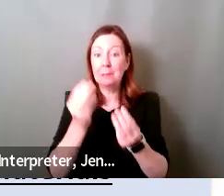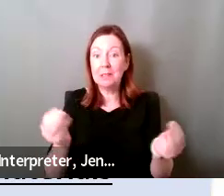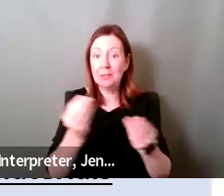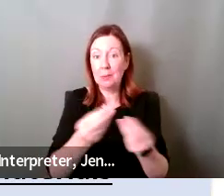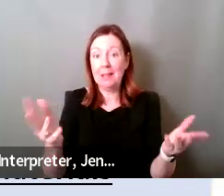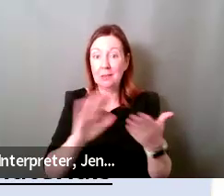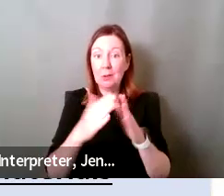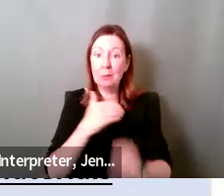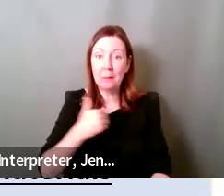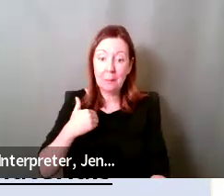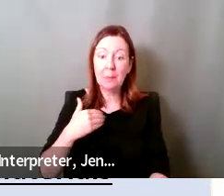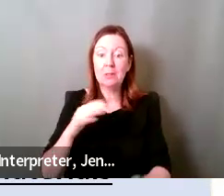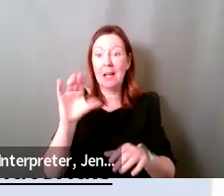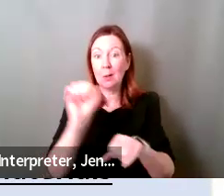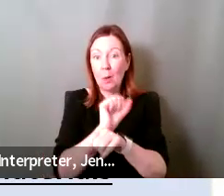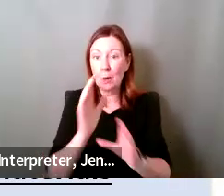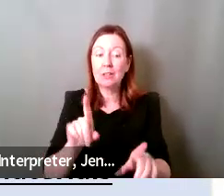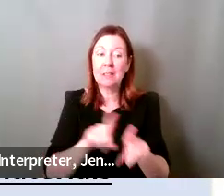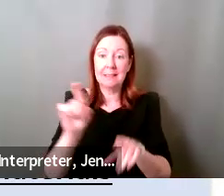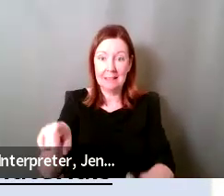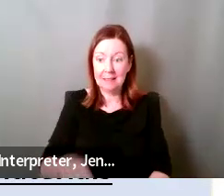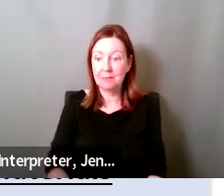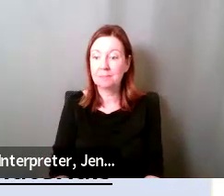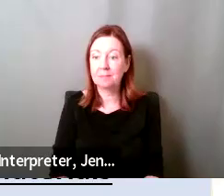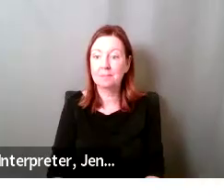your community members and coworkers as needed.